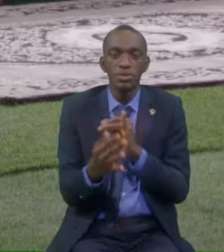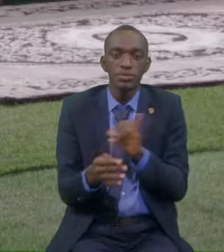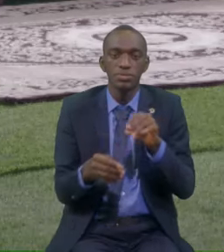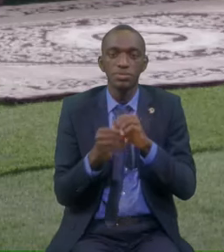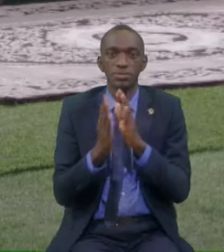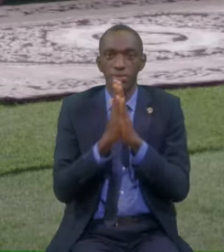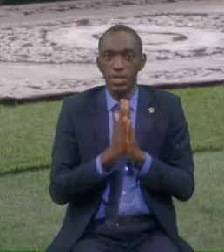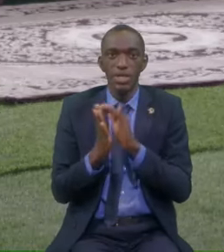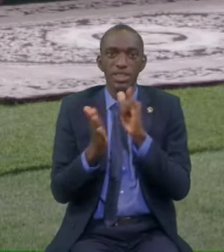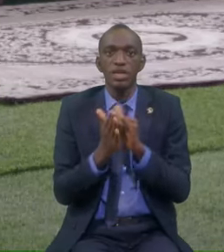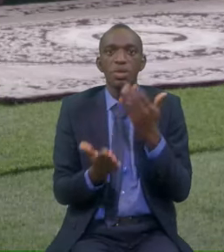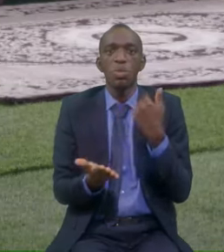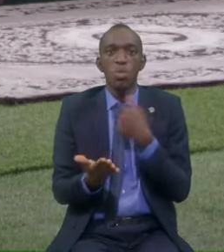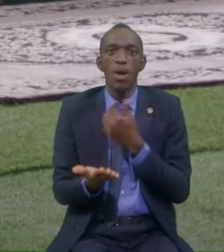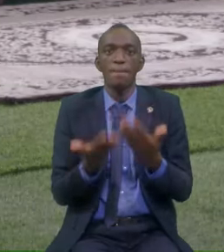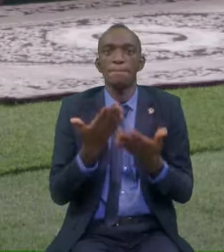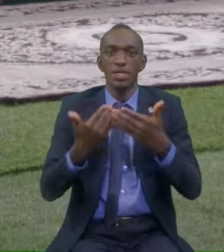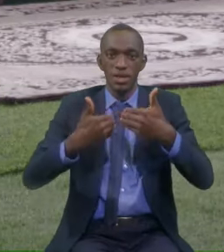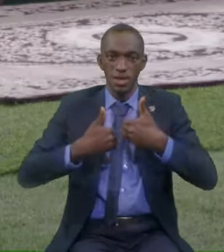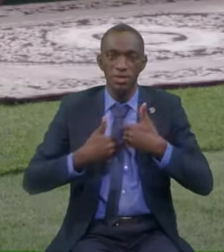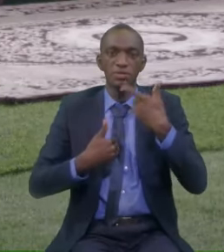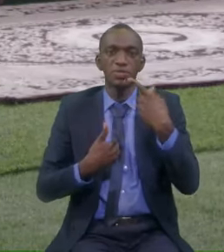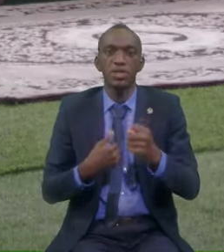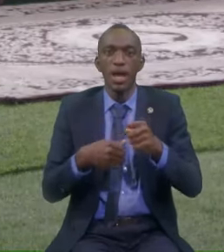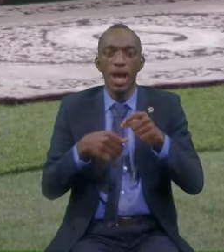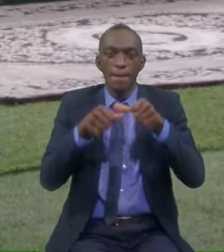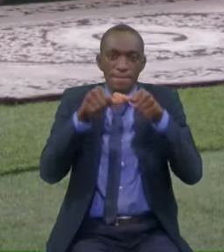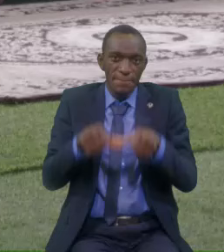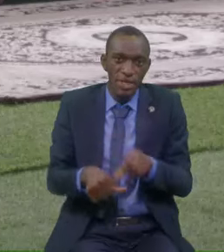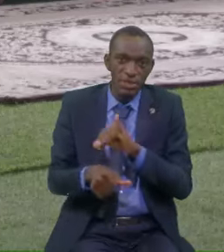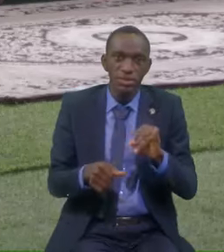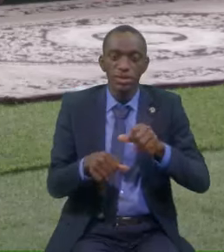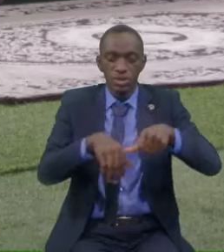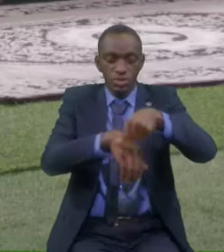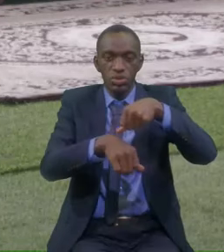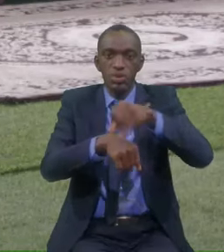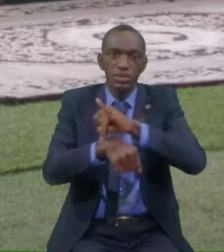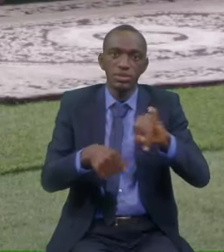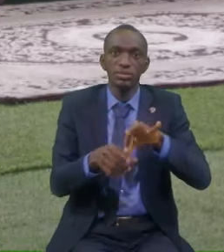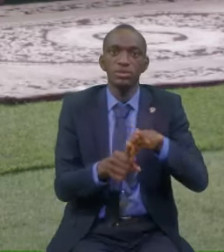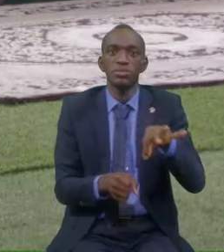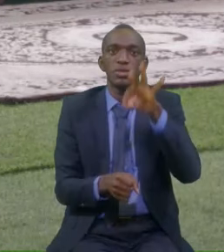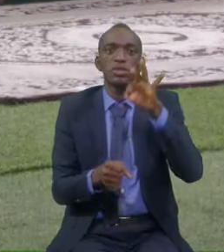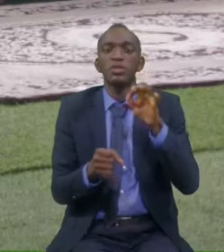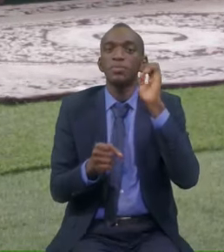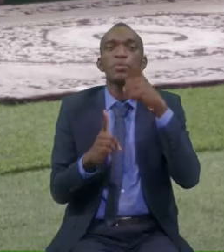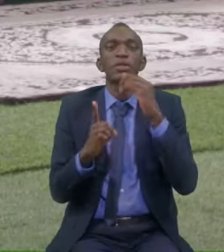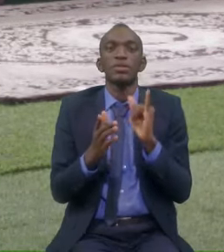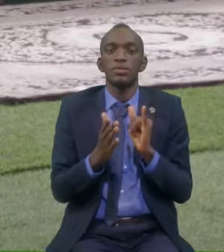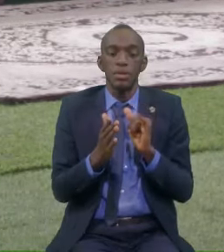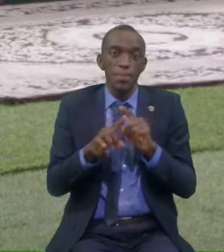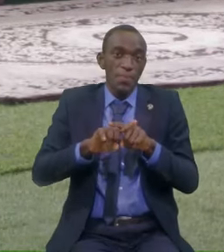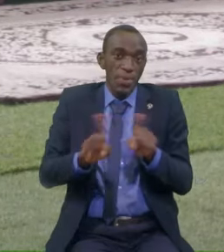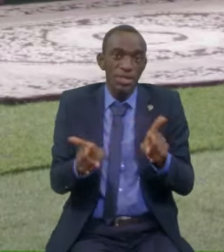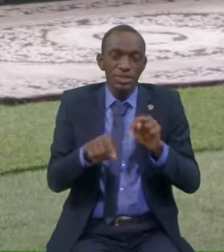the abiding anointing spirit. It says, but the anointing which ye